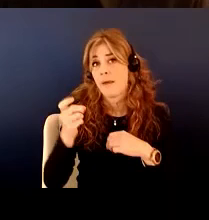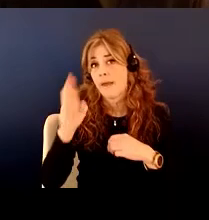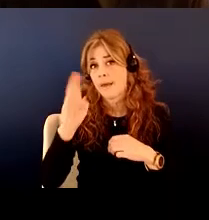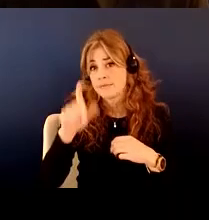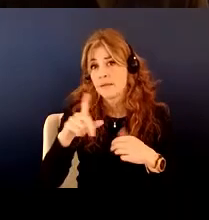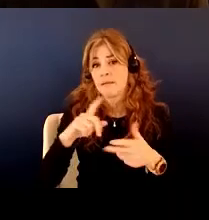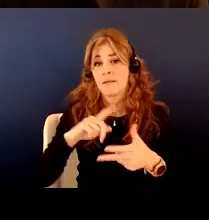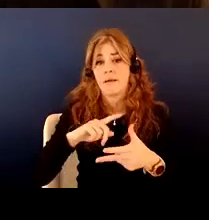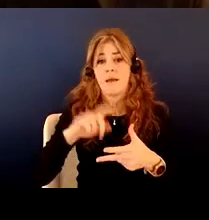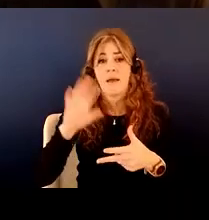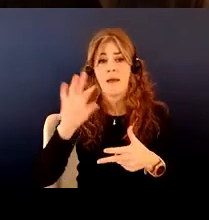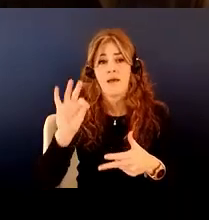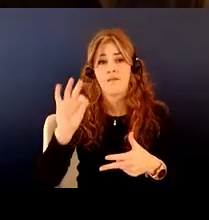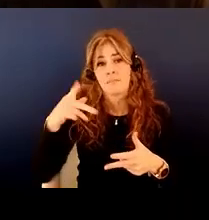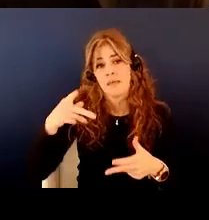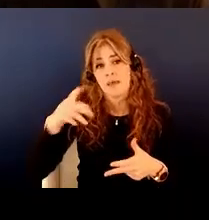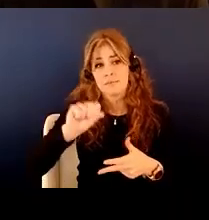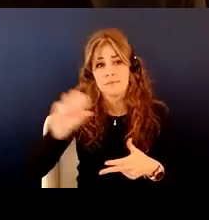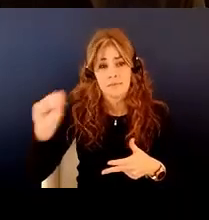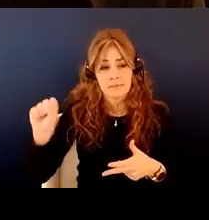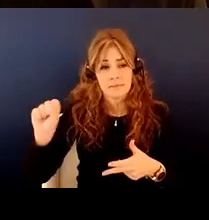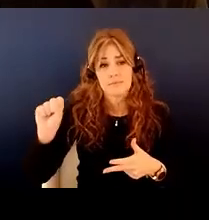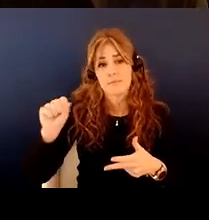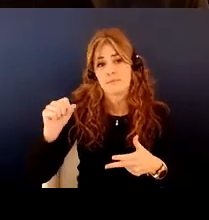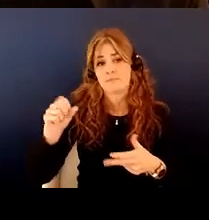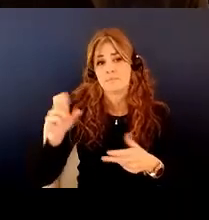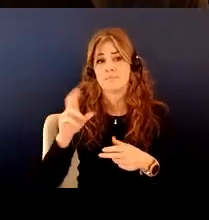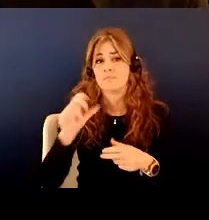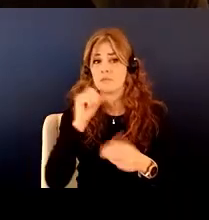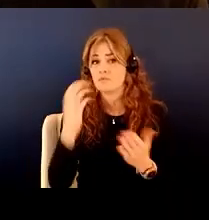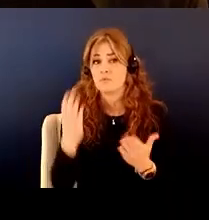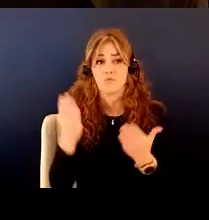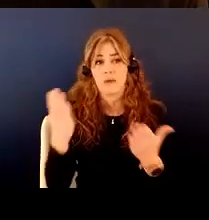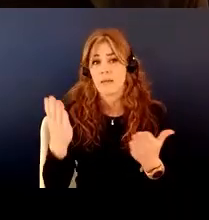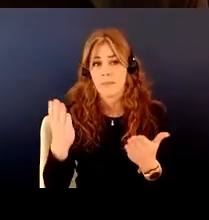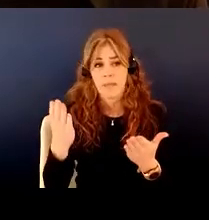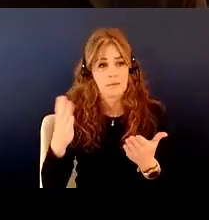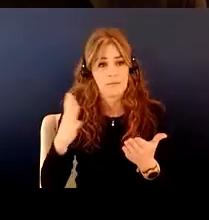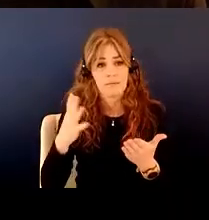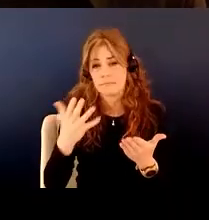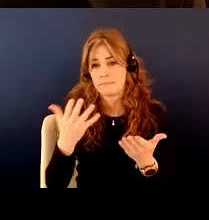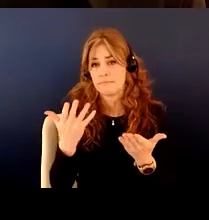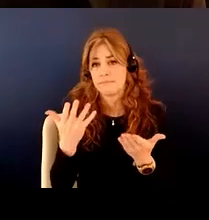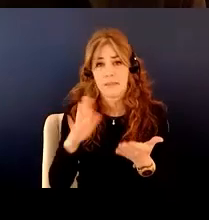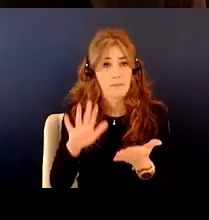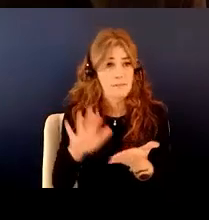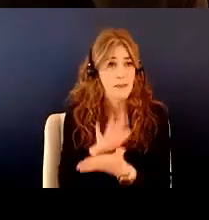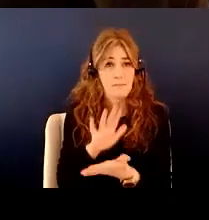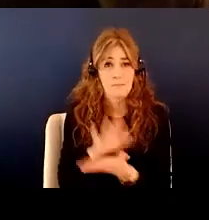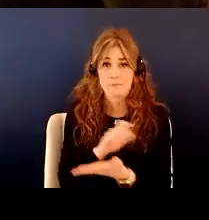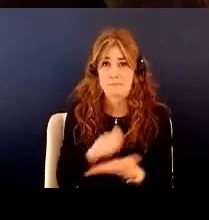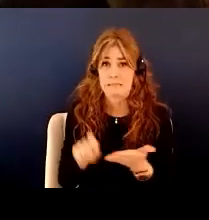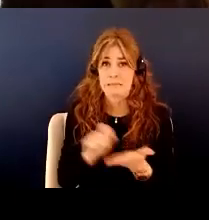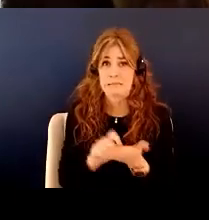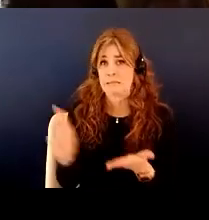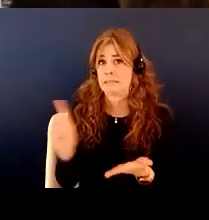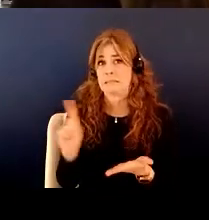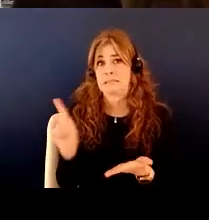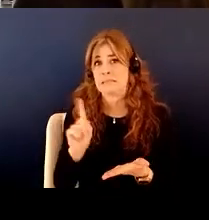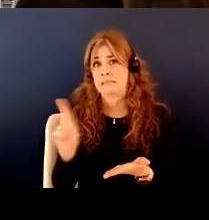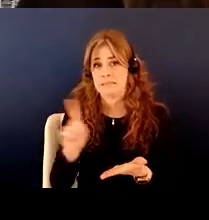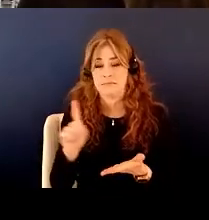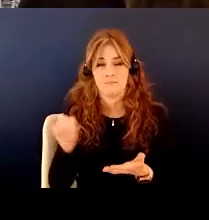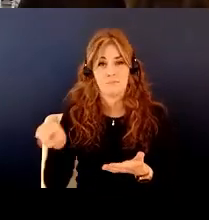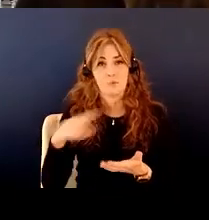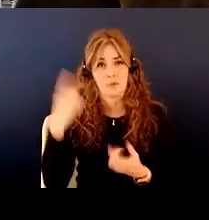SPSS, Stata. We definitely don't recommend doing it by paper and pencil. So if you're thinking